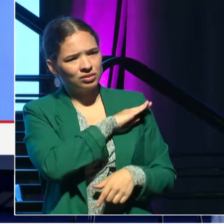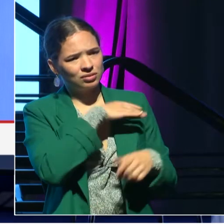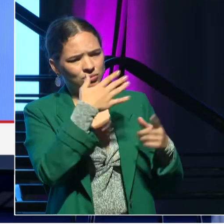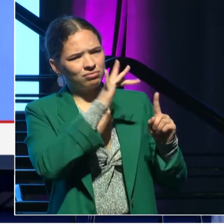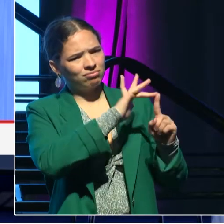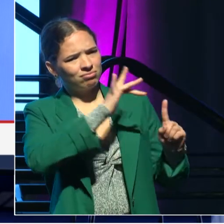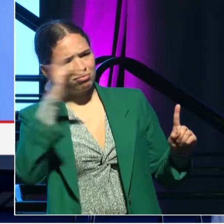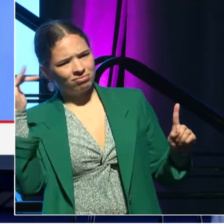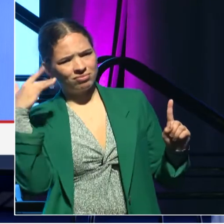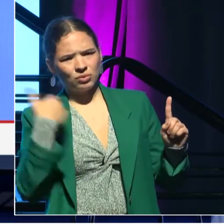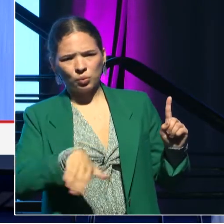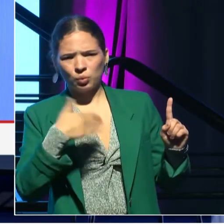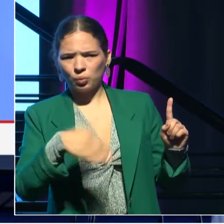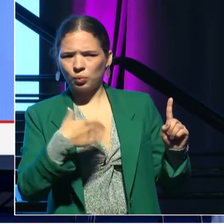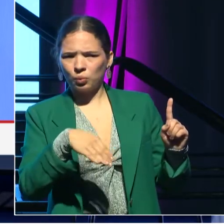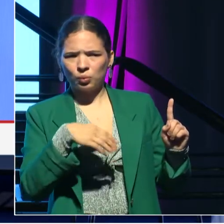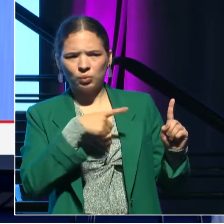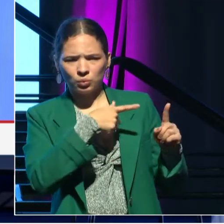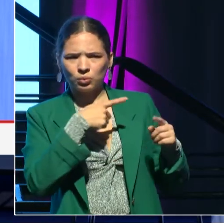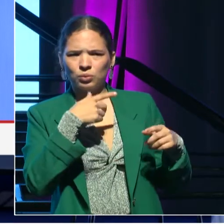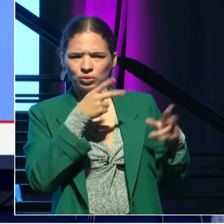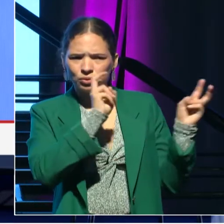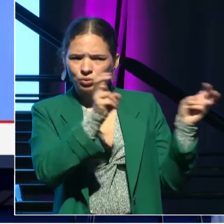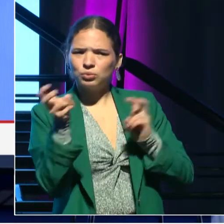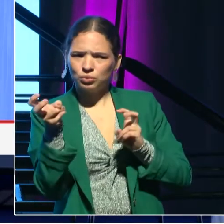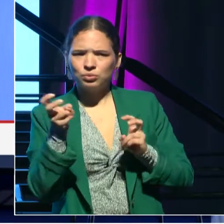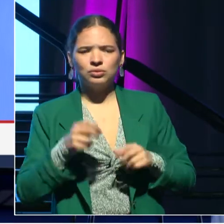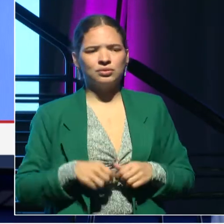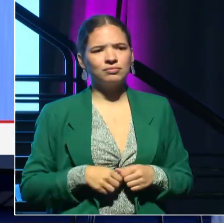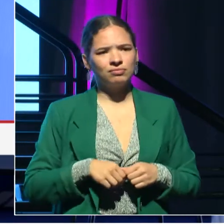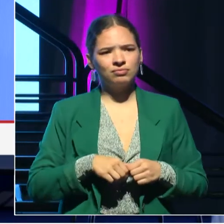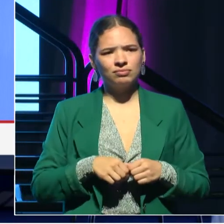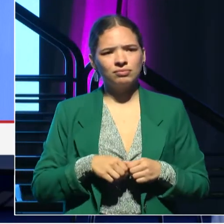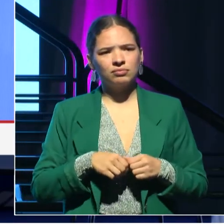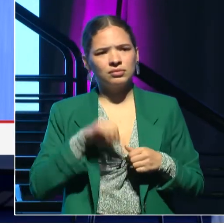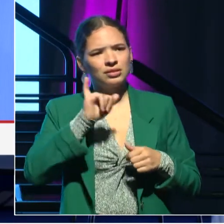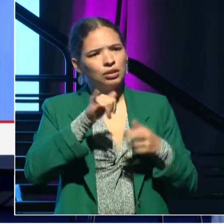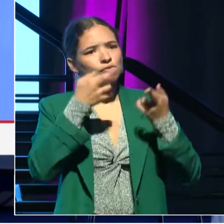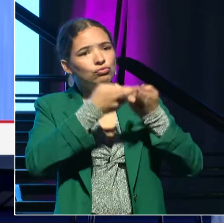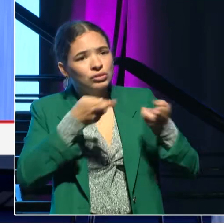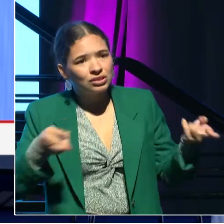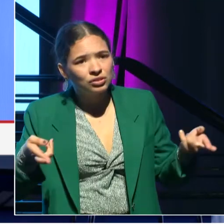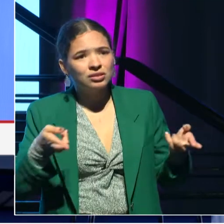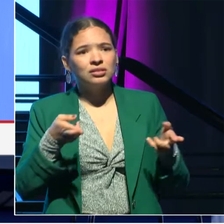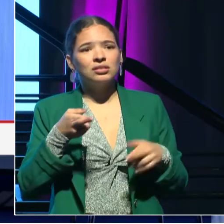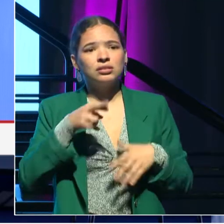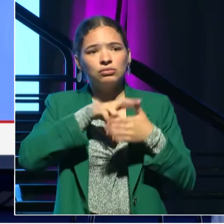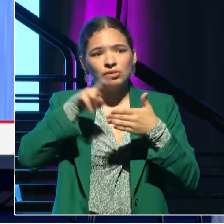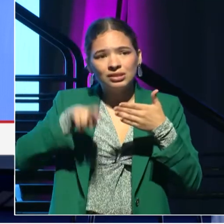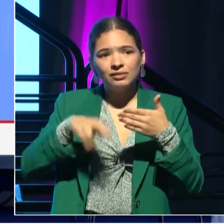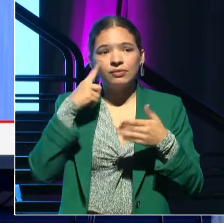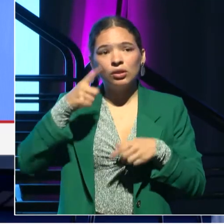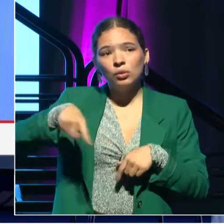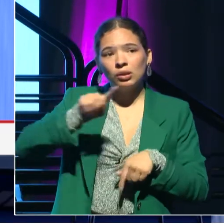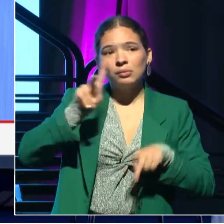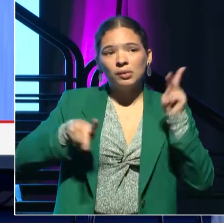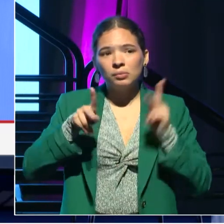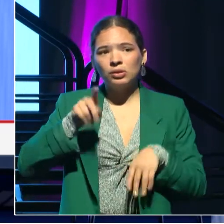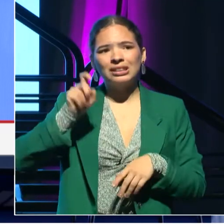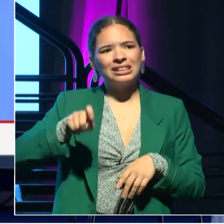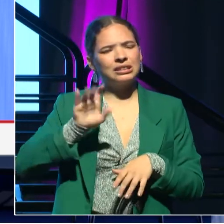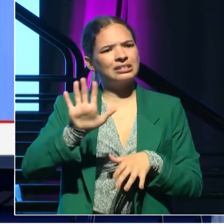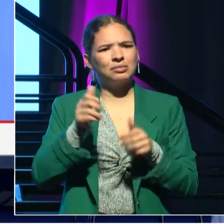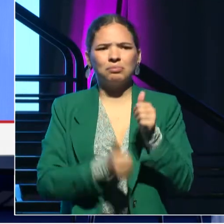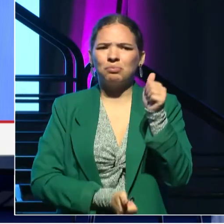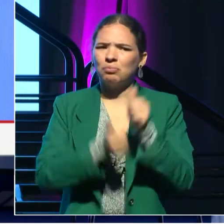and provide resources and results for those who need them most. So please join me in welcoming the Mayor